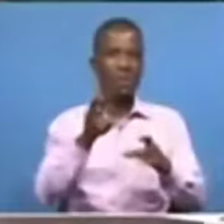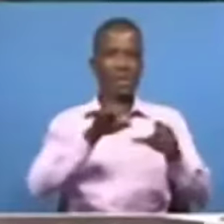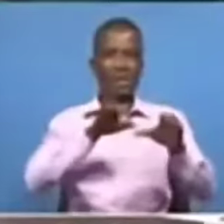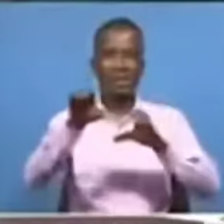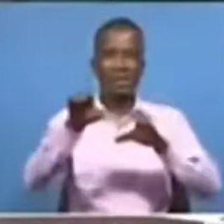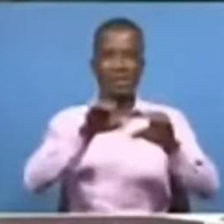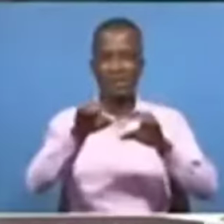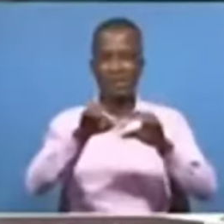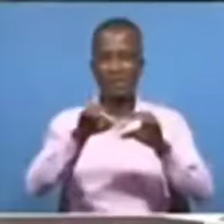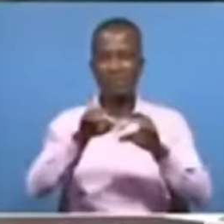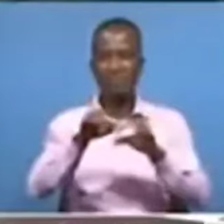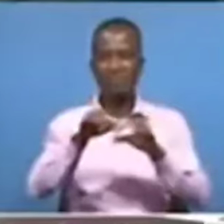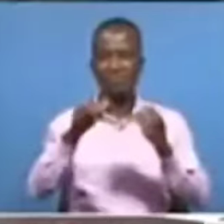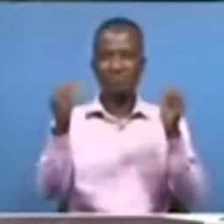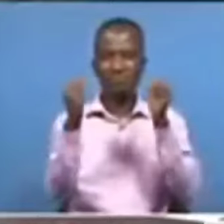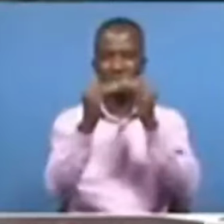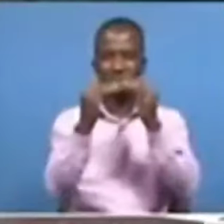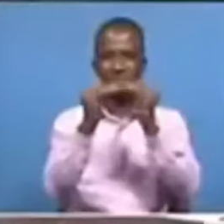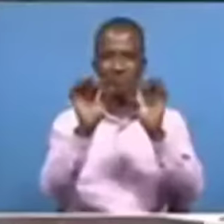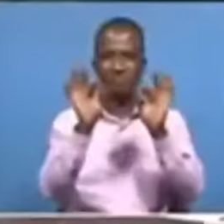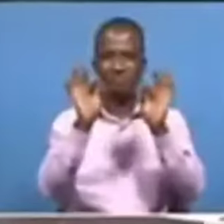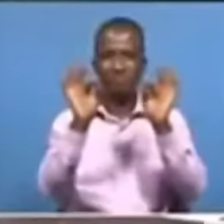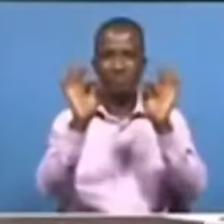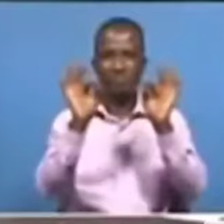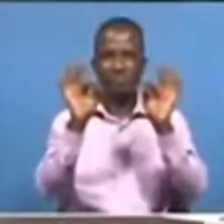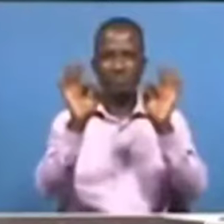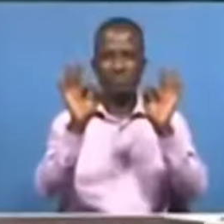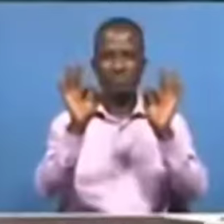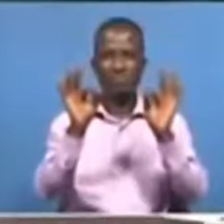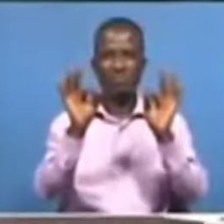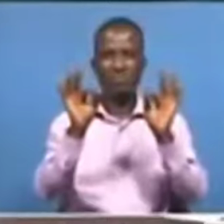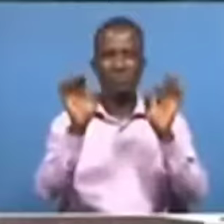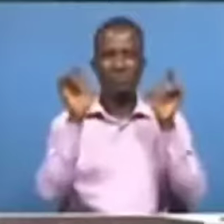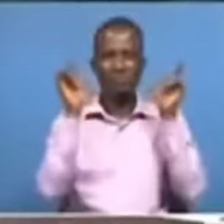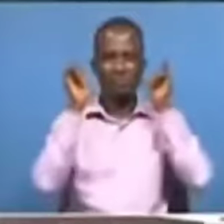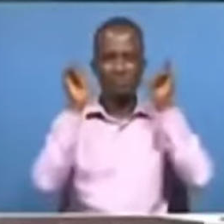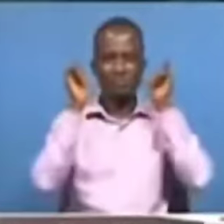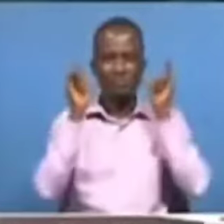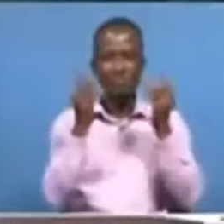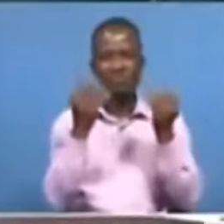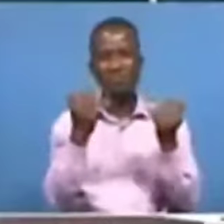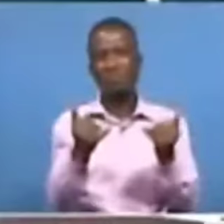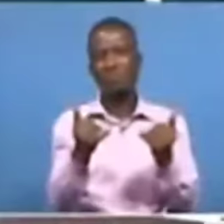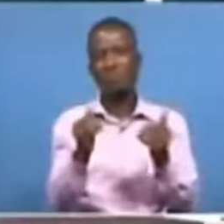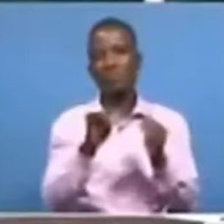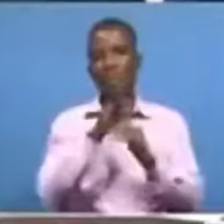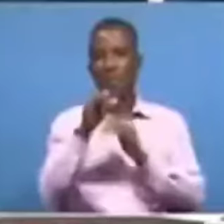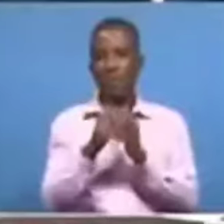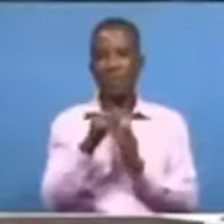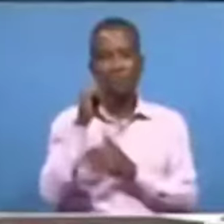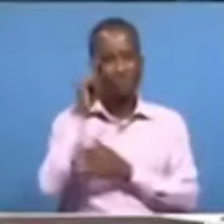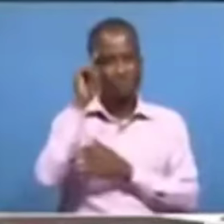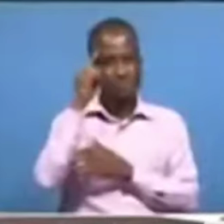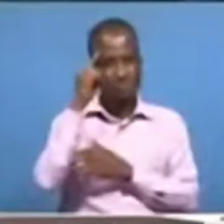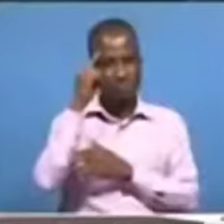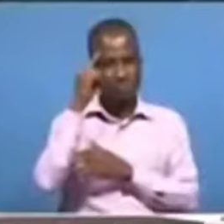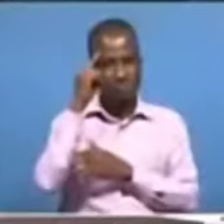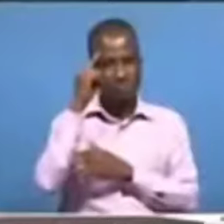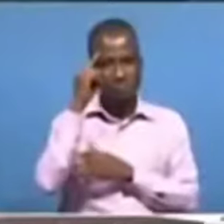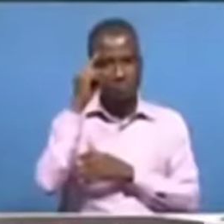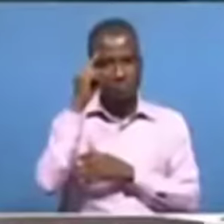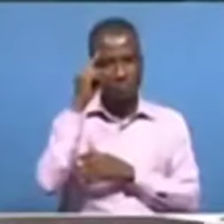conducted in line, fairly, in line with a fair hearing. And in our opinion, counsel for the